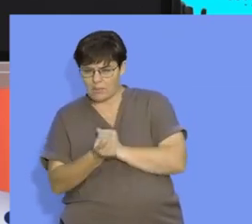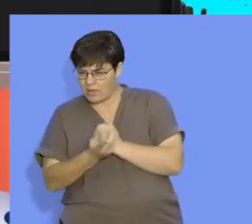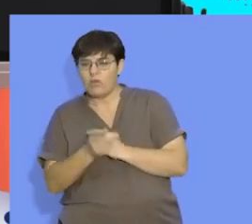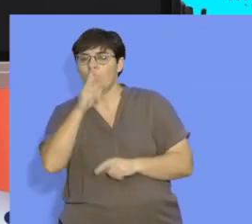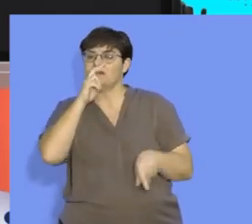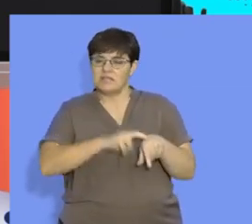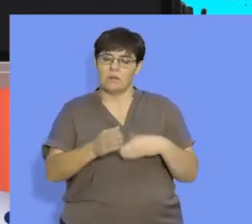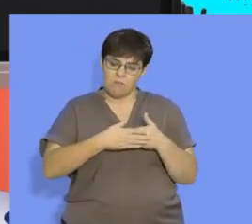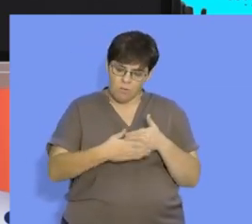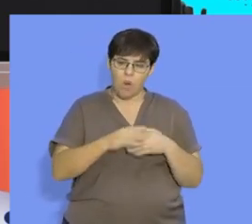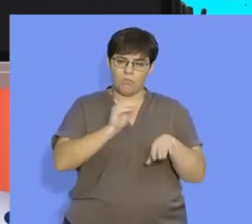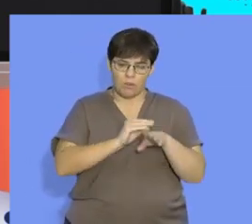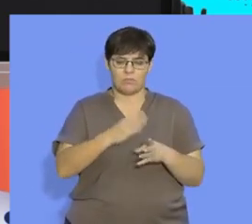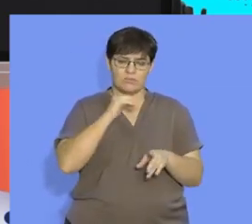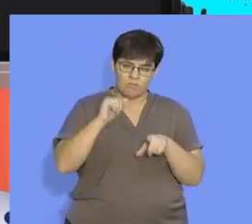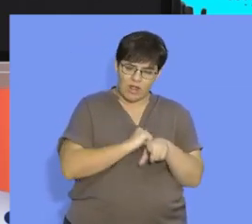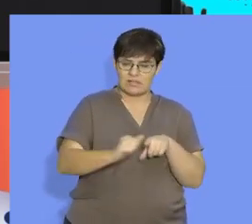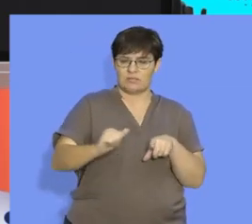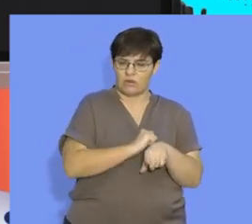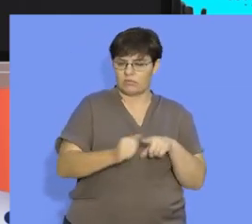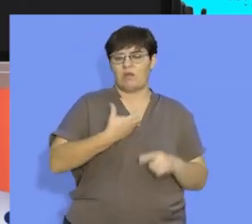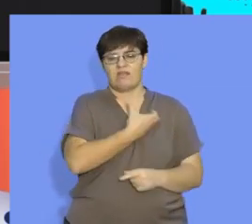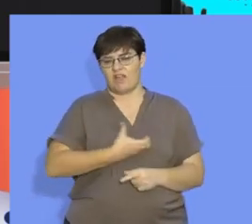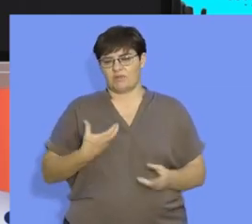practice, so you need to practice more and more of these